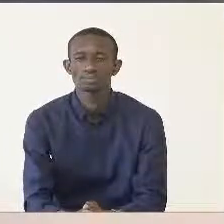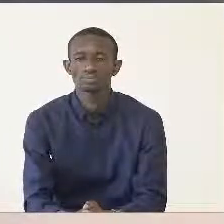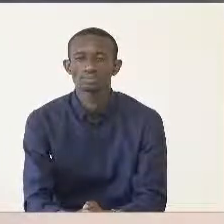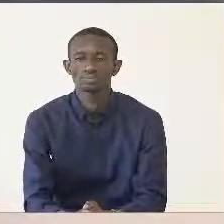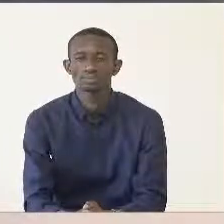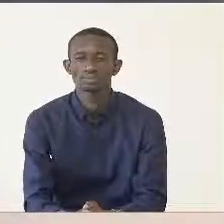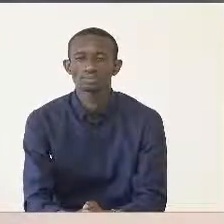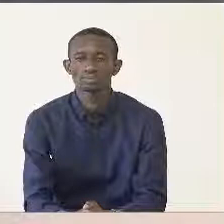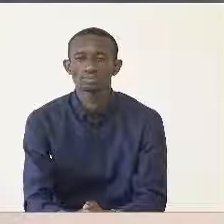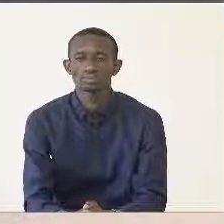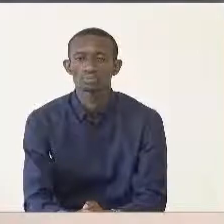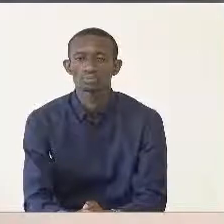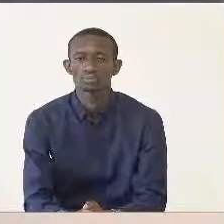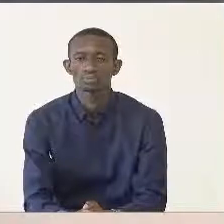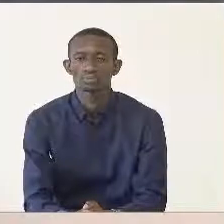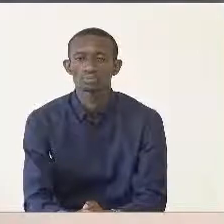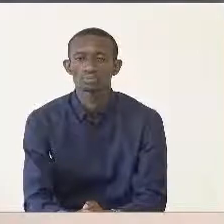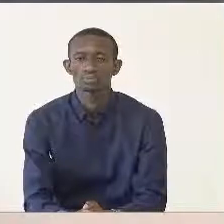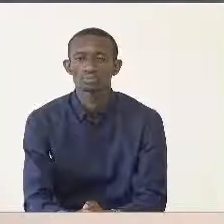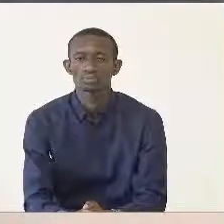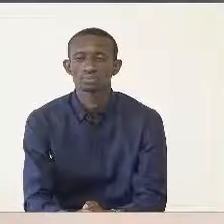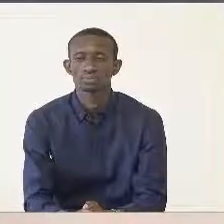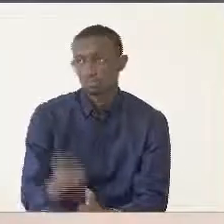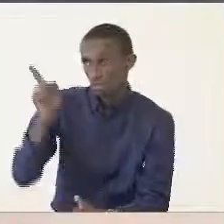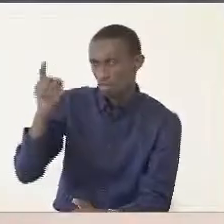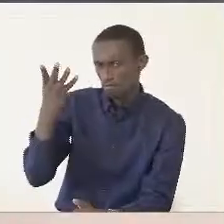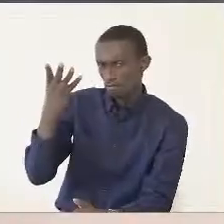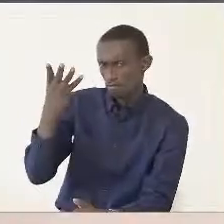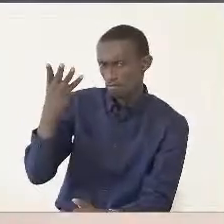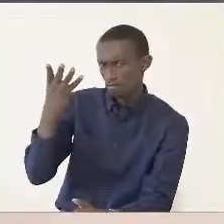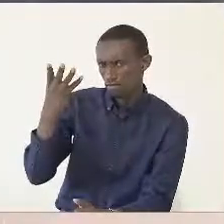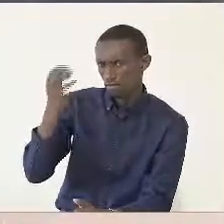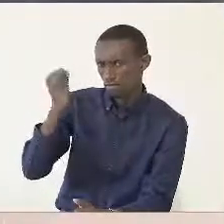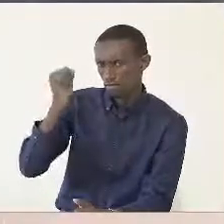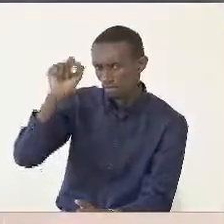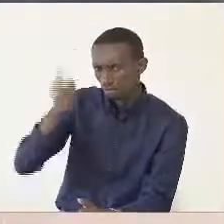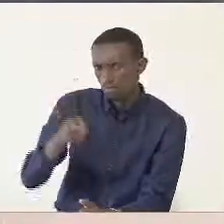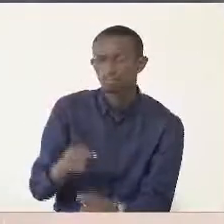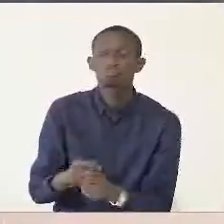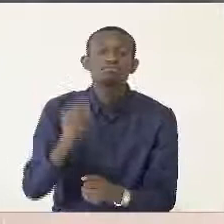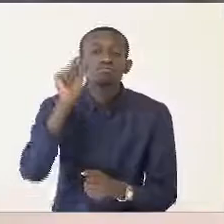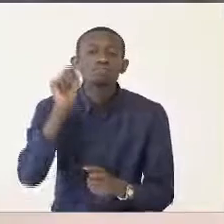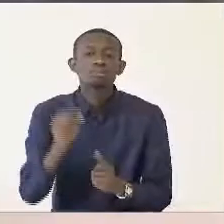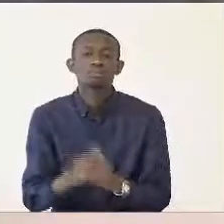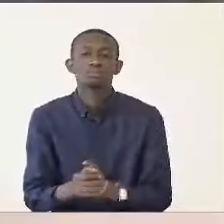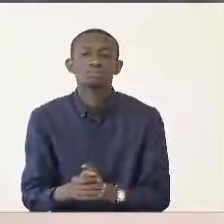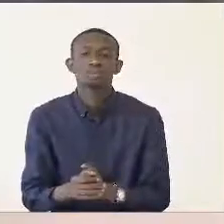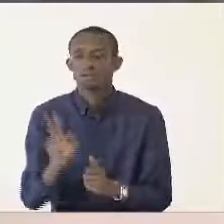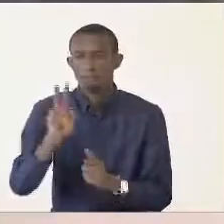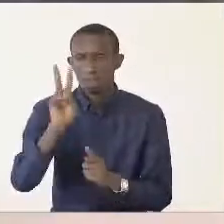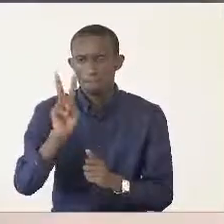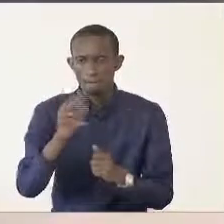We divide, that is 45. We have a v